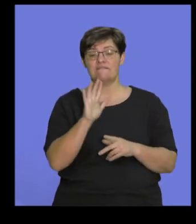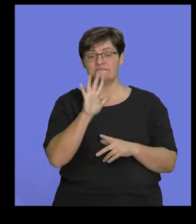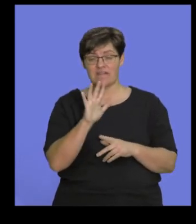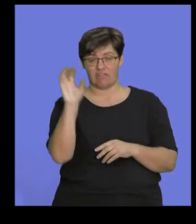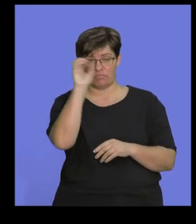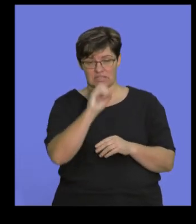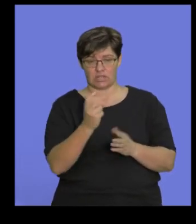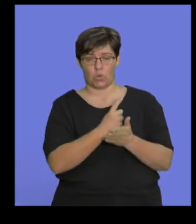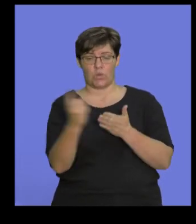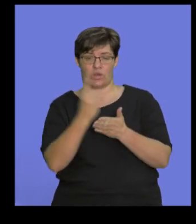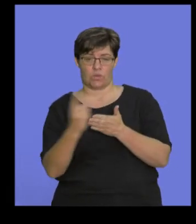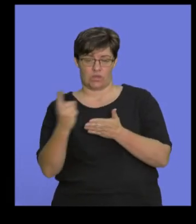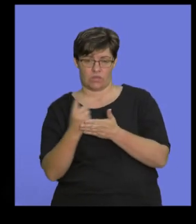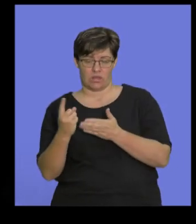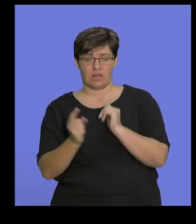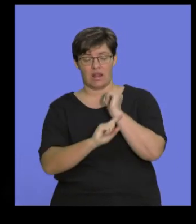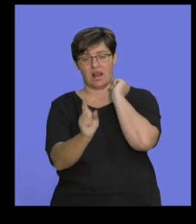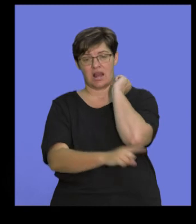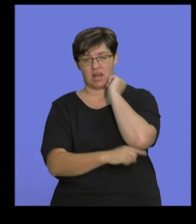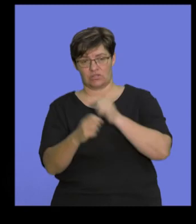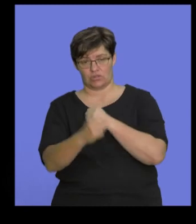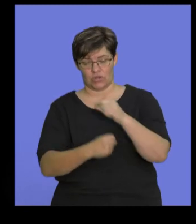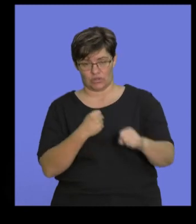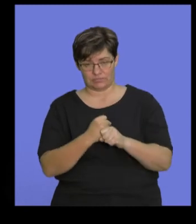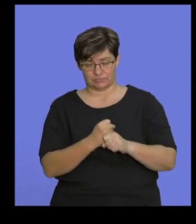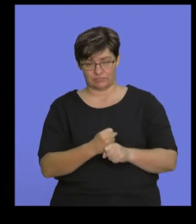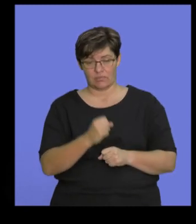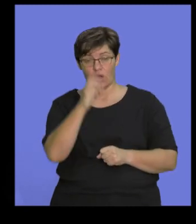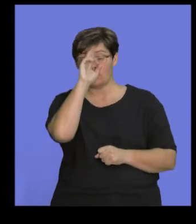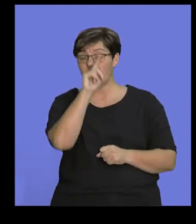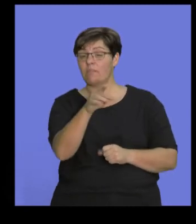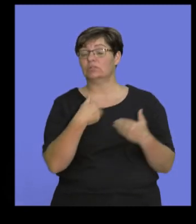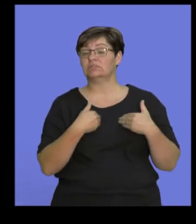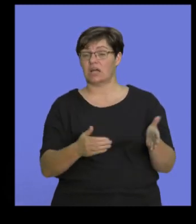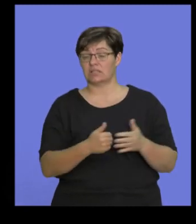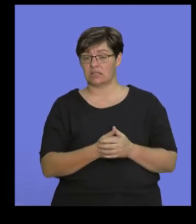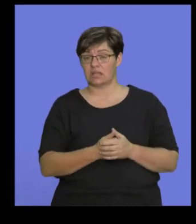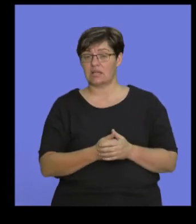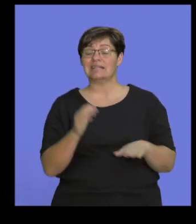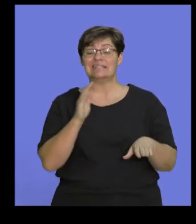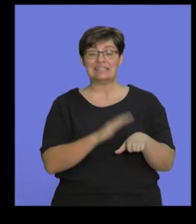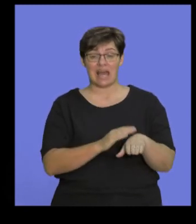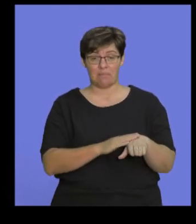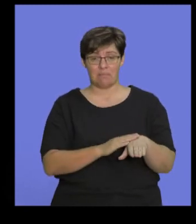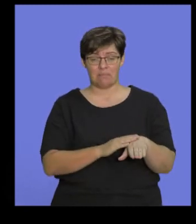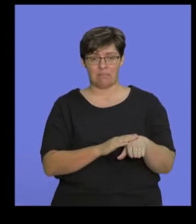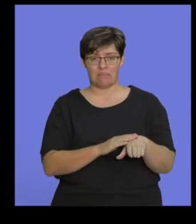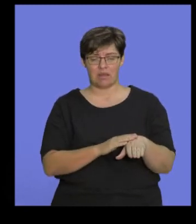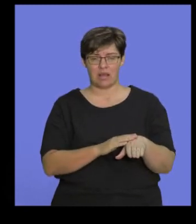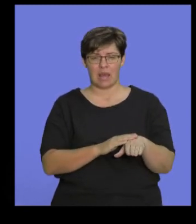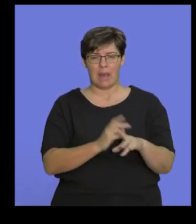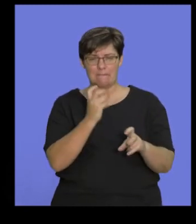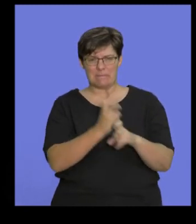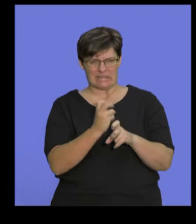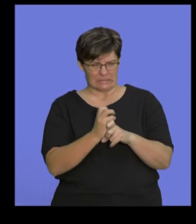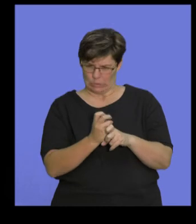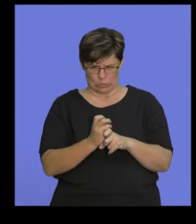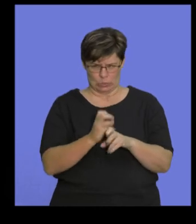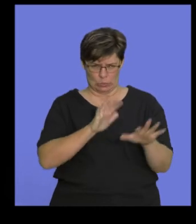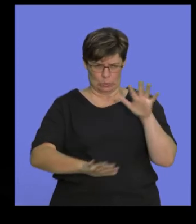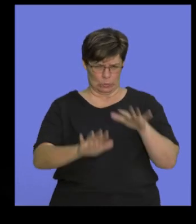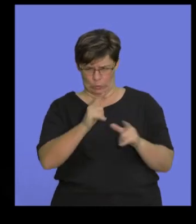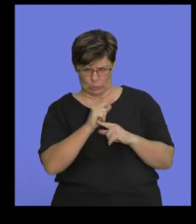during the last year. Remember when we started, I said there will be a time where they just become a bit funky about what we are doing,